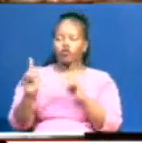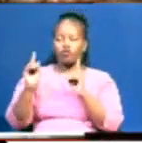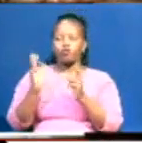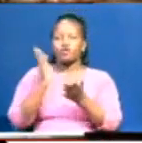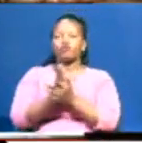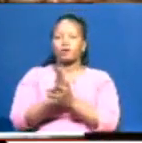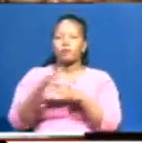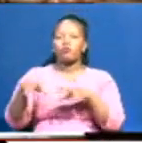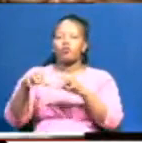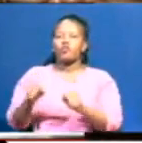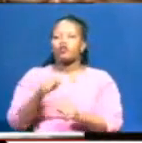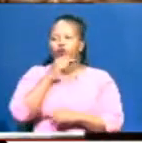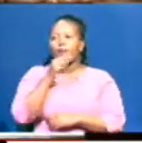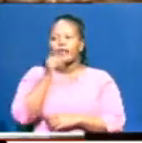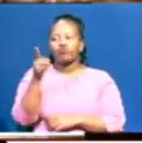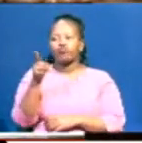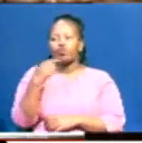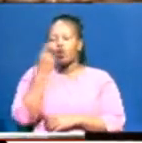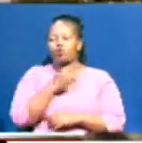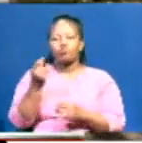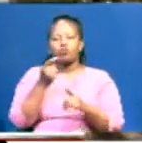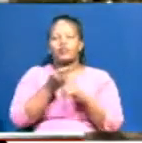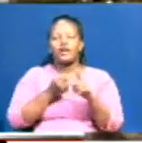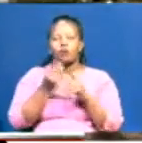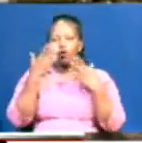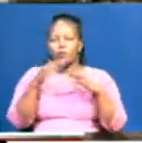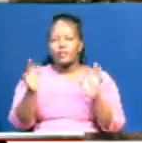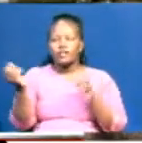ambaye hatamu yake ilikamilika mwezi Januari mwaka huu. Kamchemenza, Darubini.